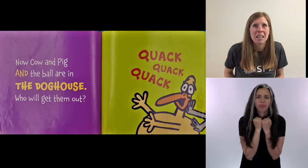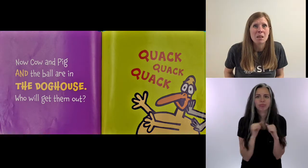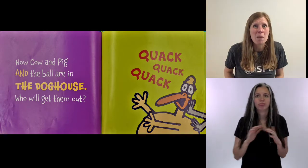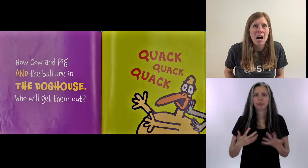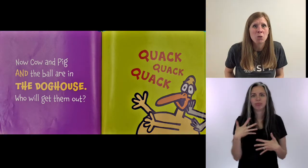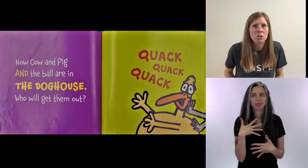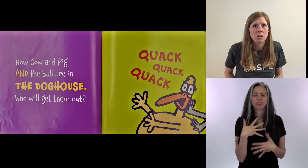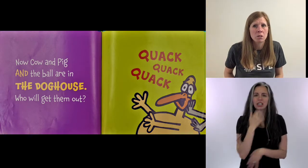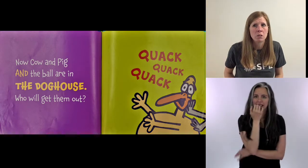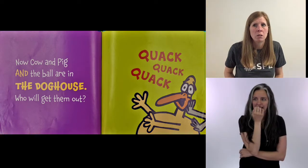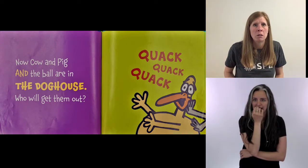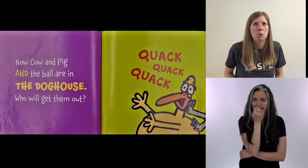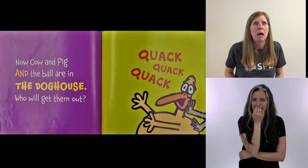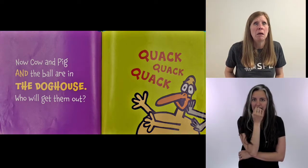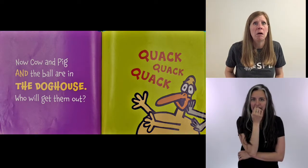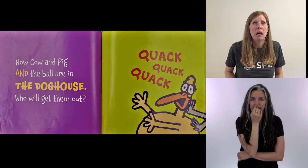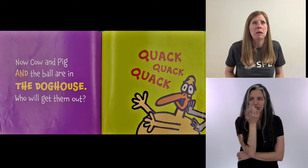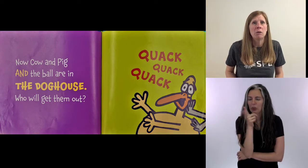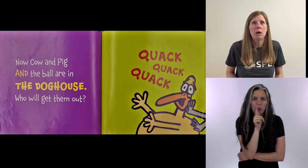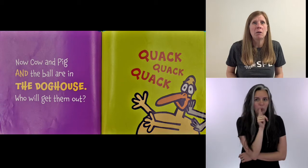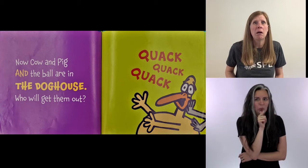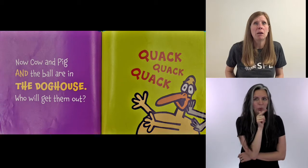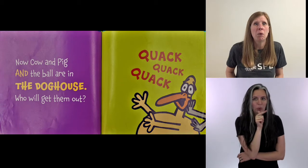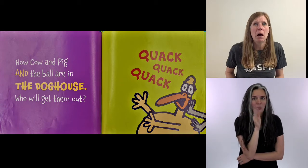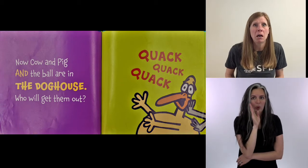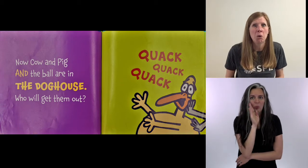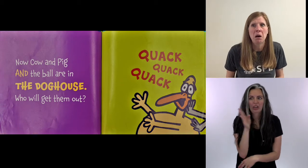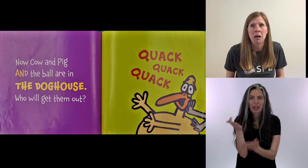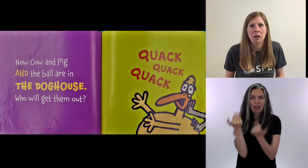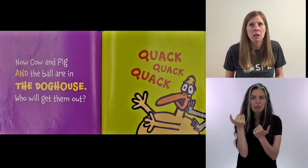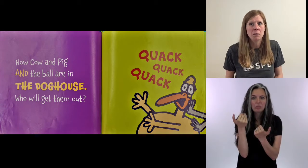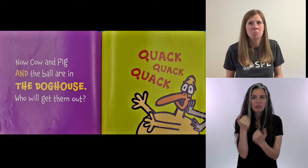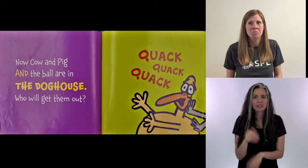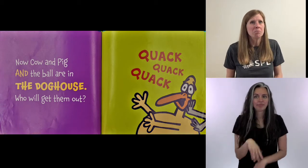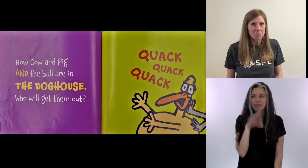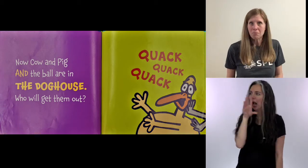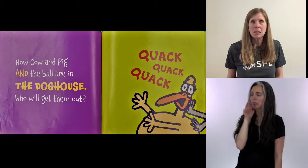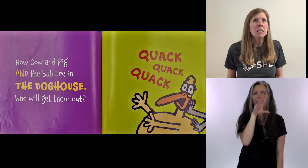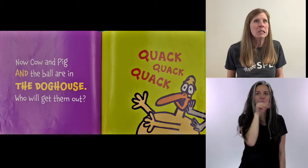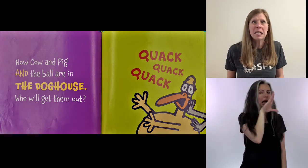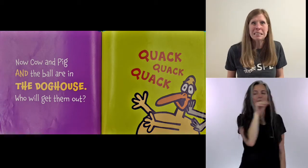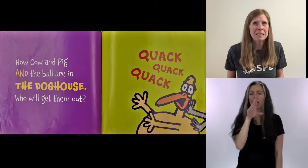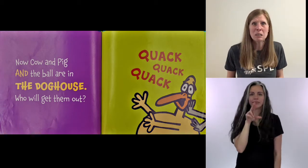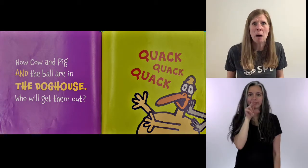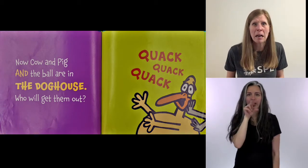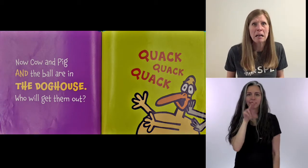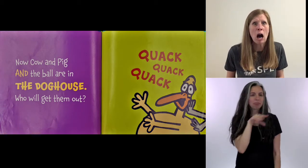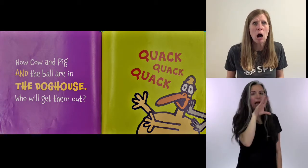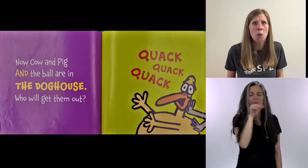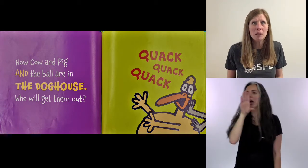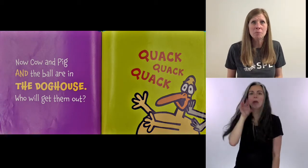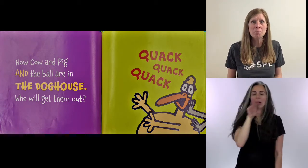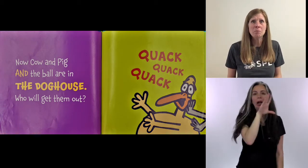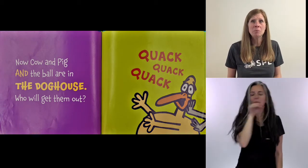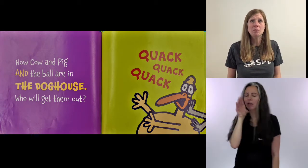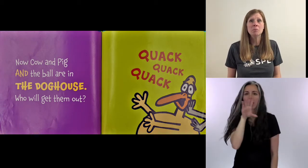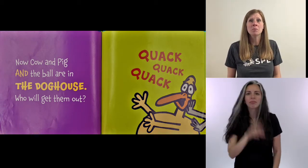will get them out? Quack, quack, quack, quack, quack, quack. Duck doesn't want to go.